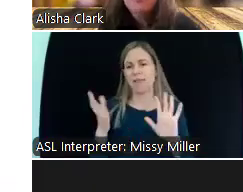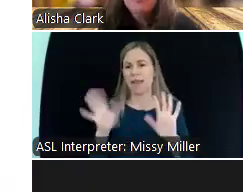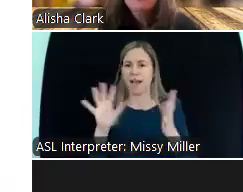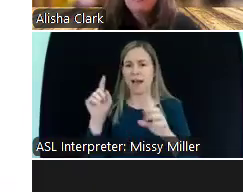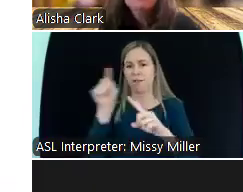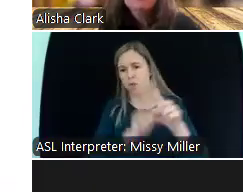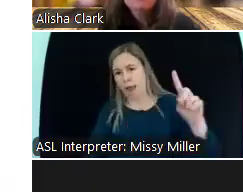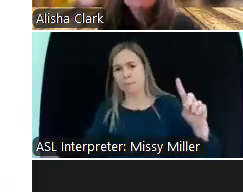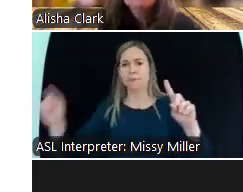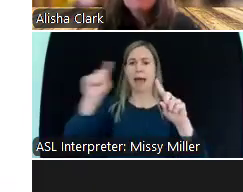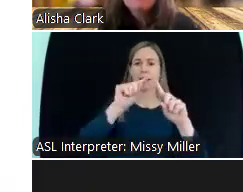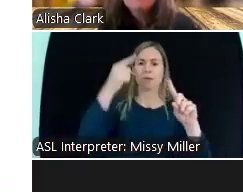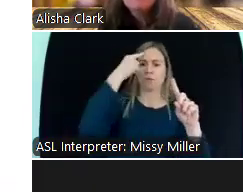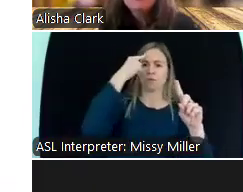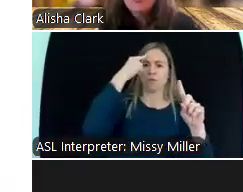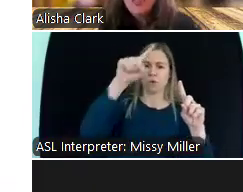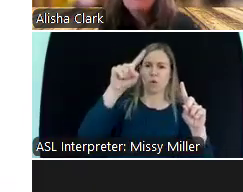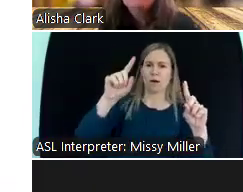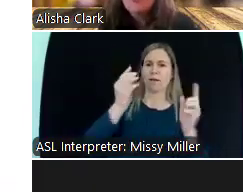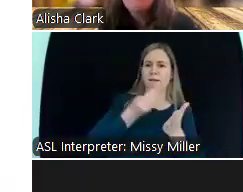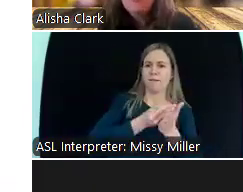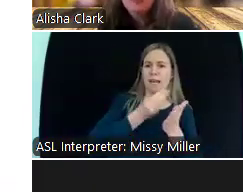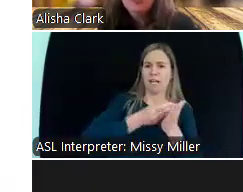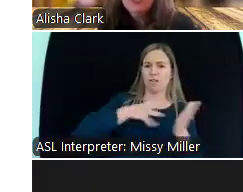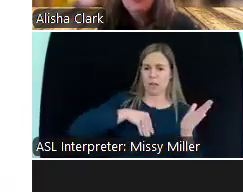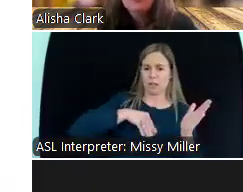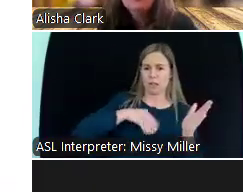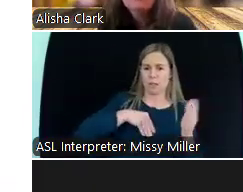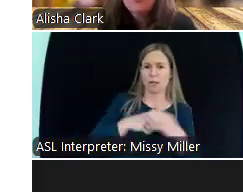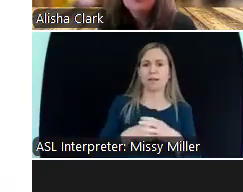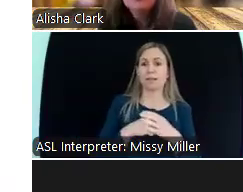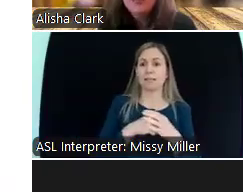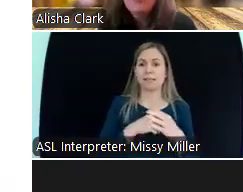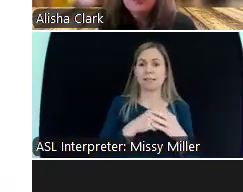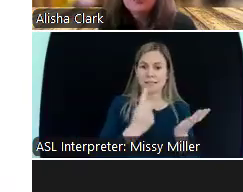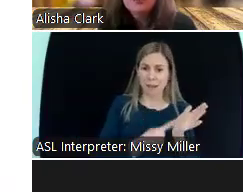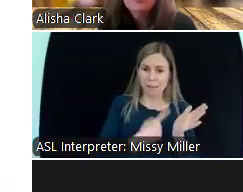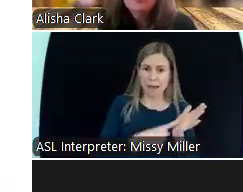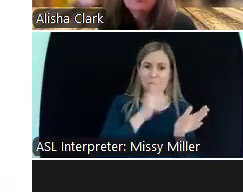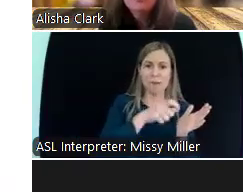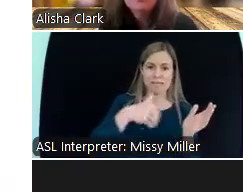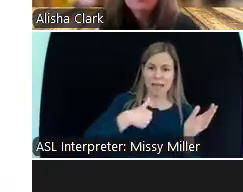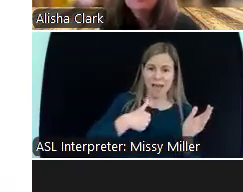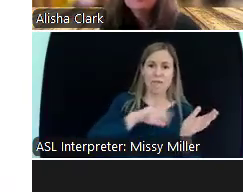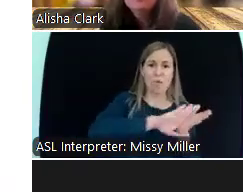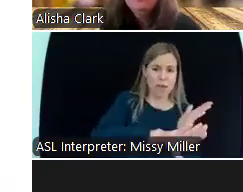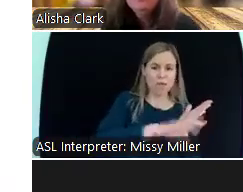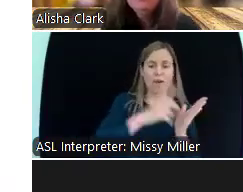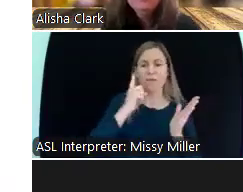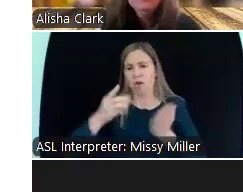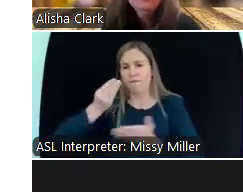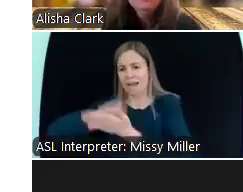around financial eligibility because some people have to have waiver in order to be financially eligible.